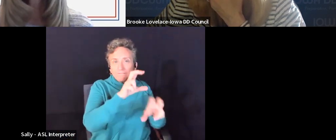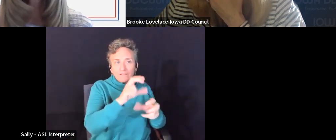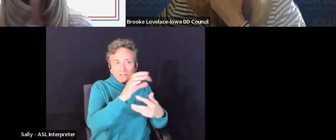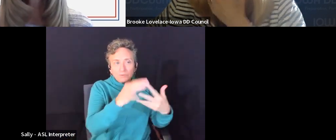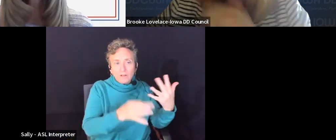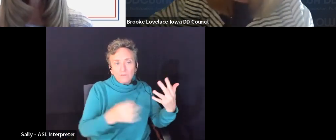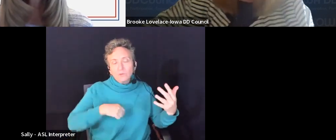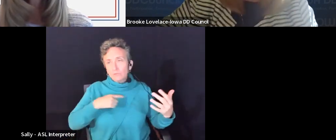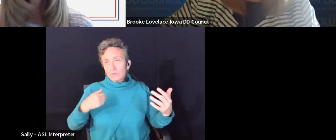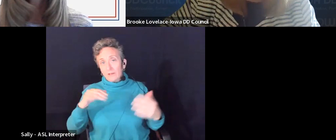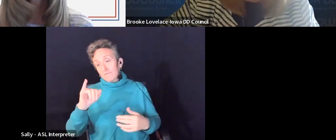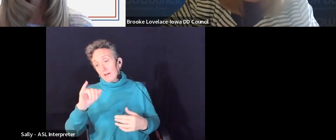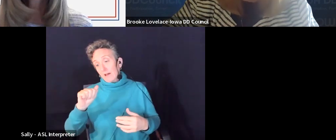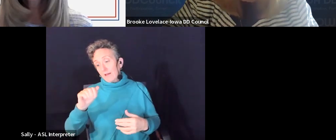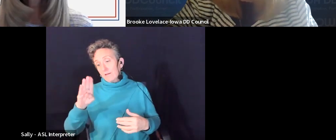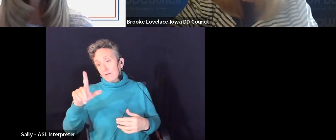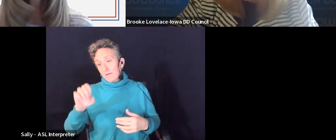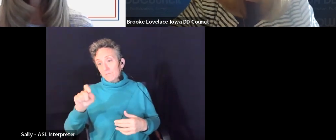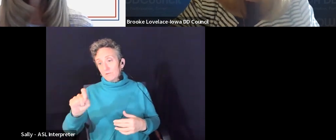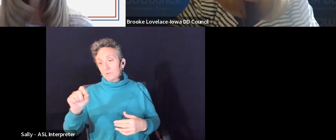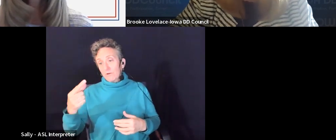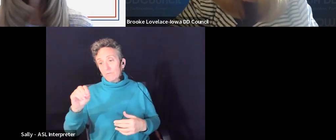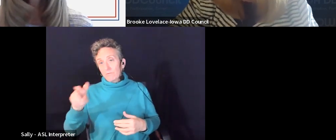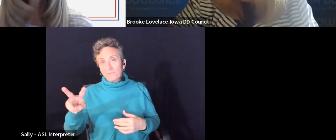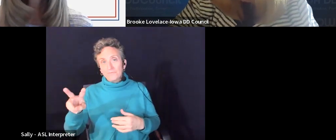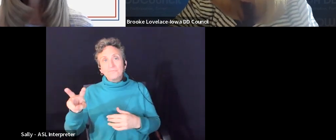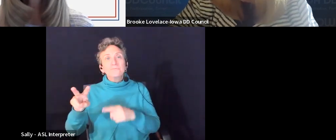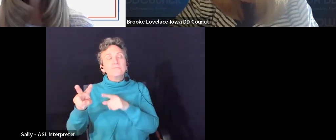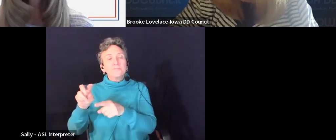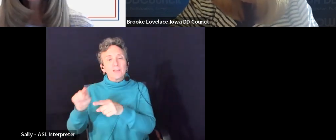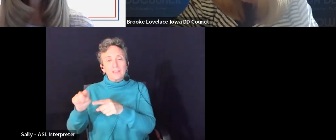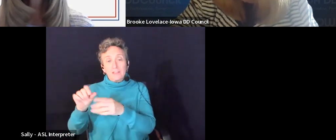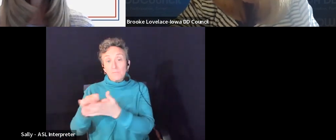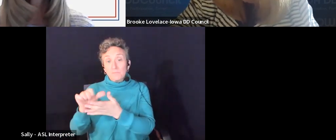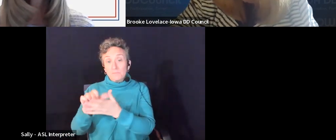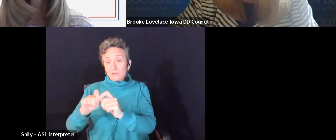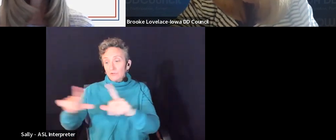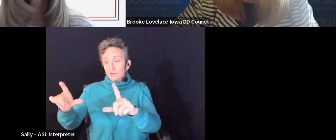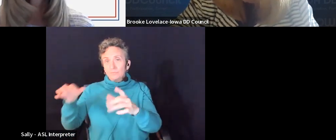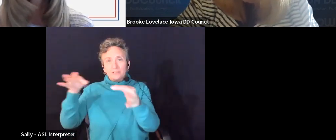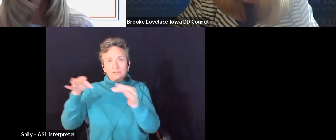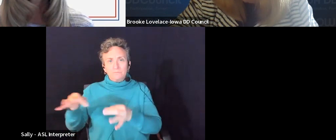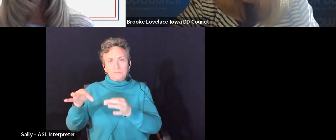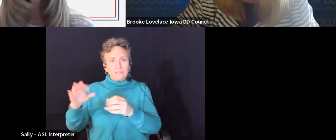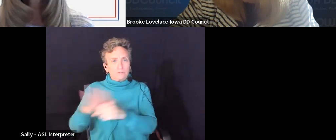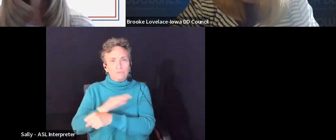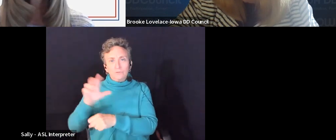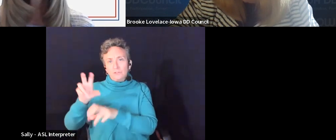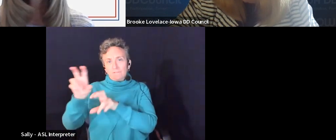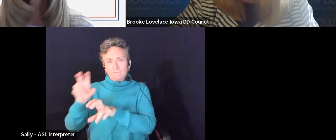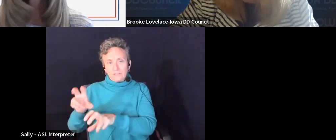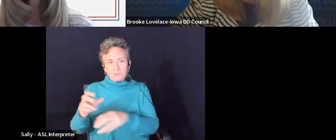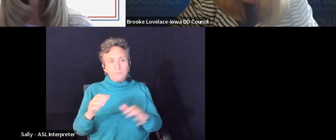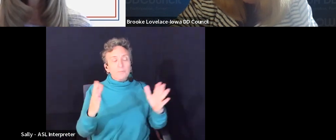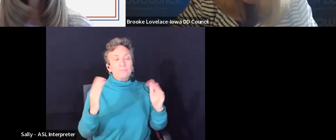website, IAble.gov. One of the pages on there is dedicated to investments. You're going to need to gather